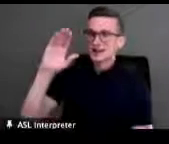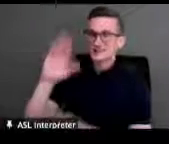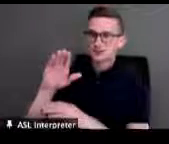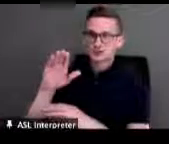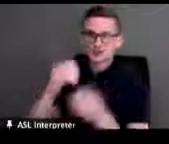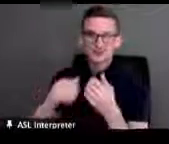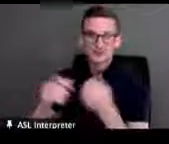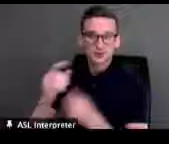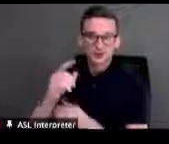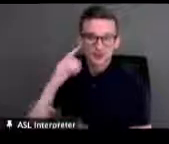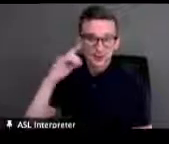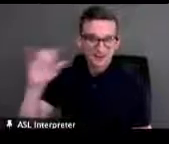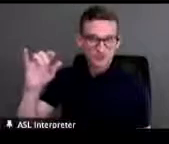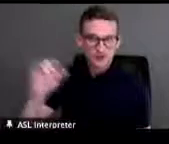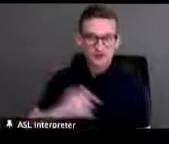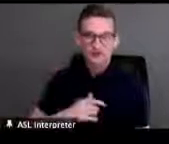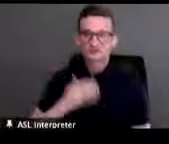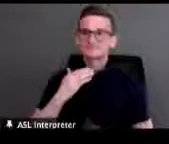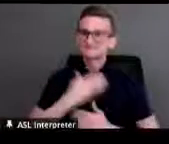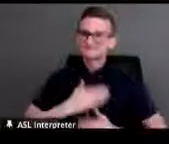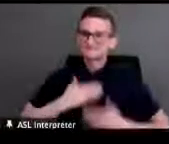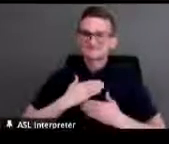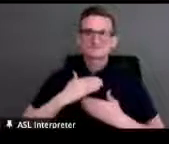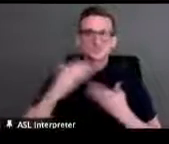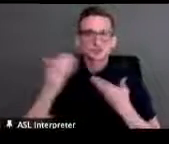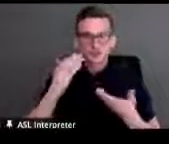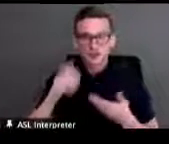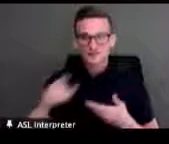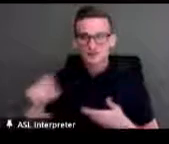in California. It's a pleasure to serve you from San Diego.